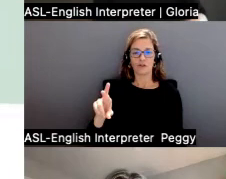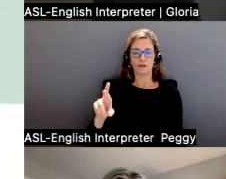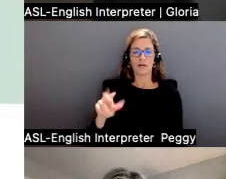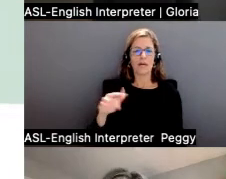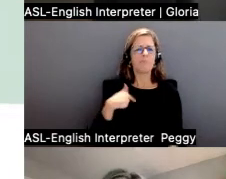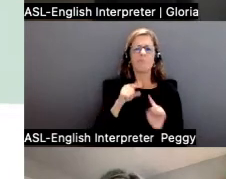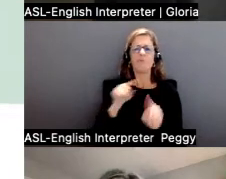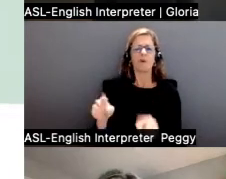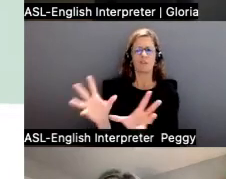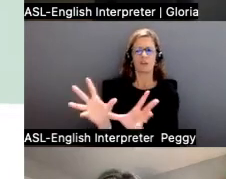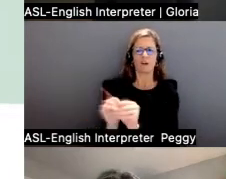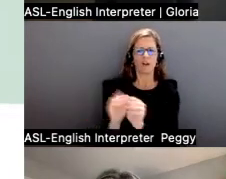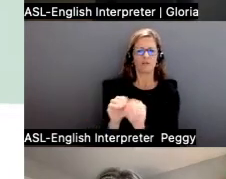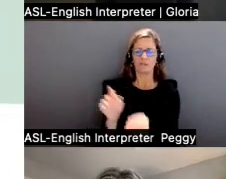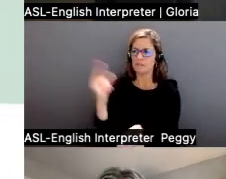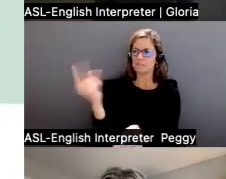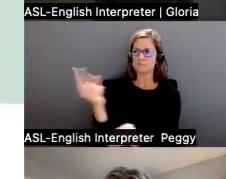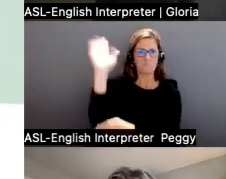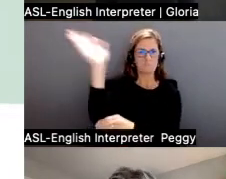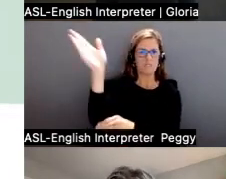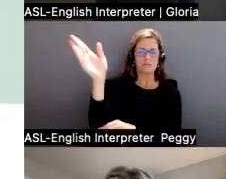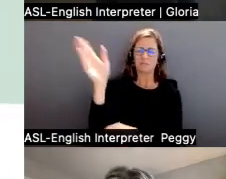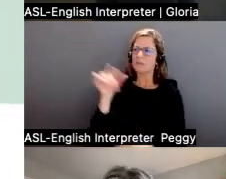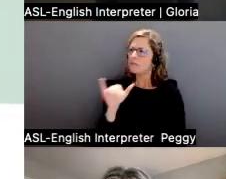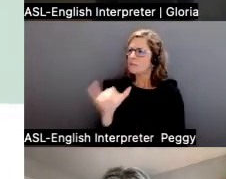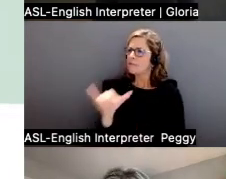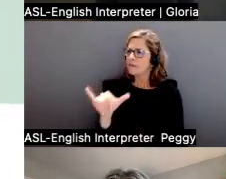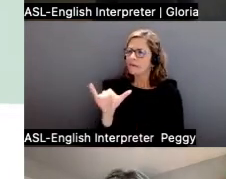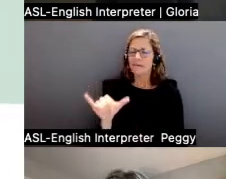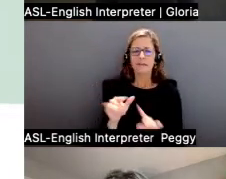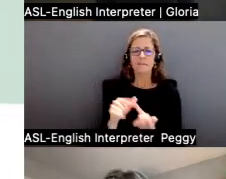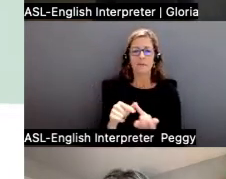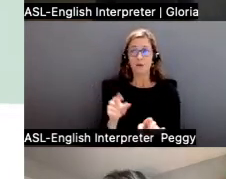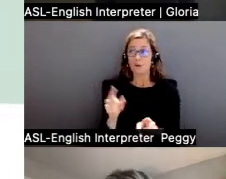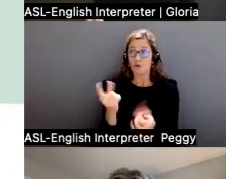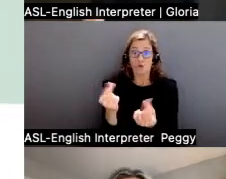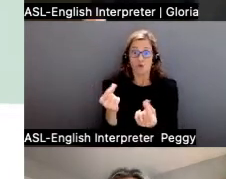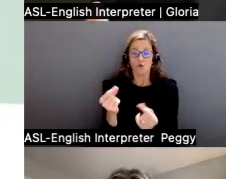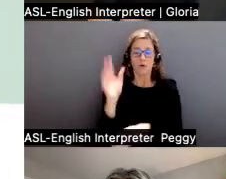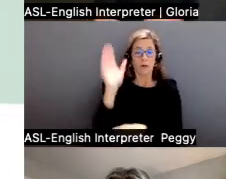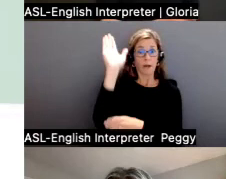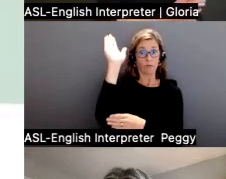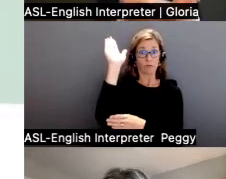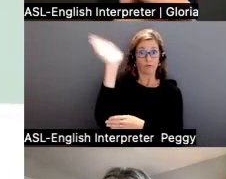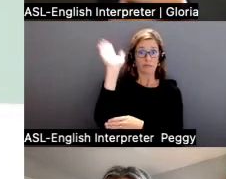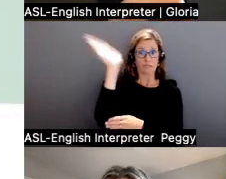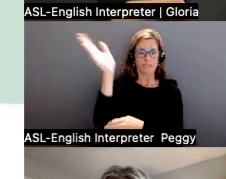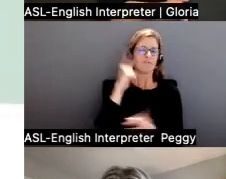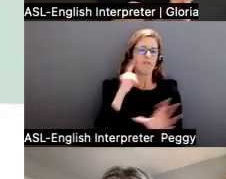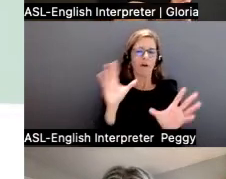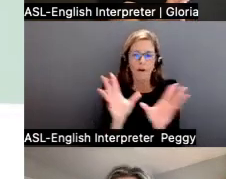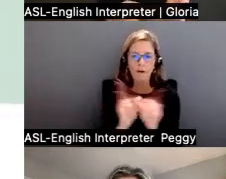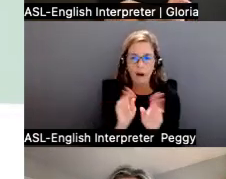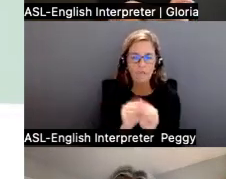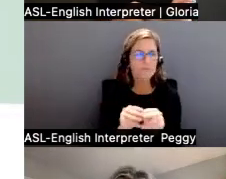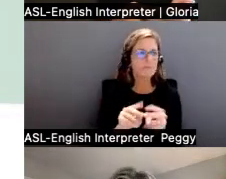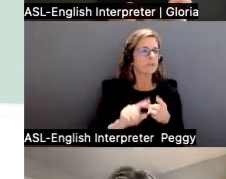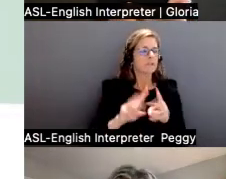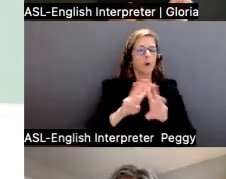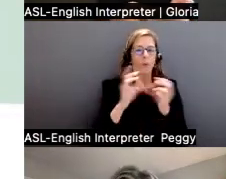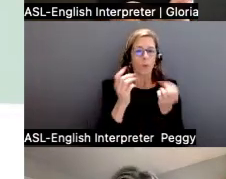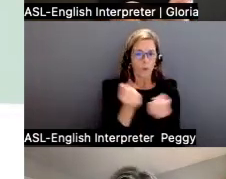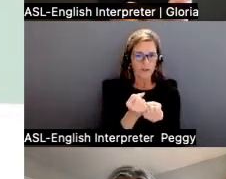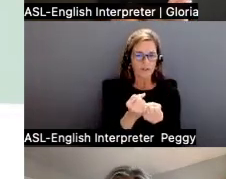is that basically it allows you to take a presentation that you're presenting during a conference, workshop, event, and